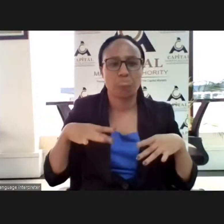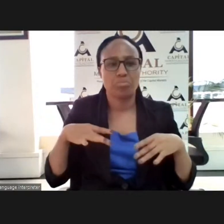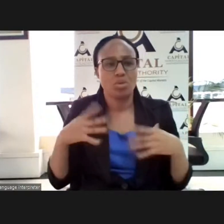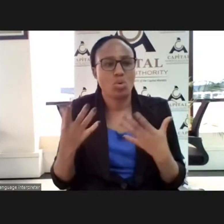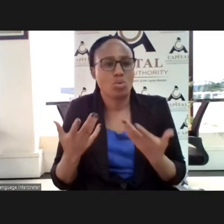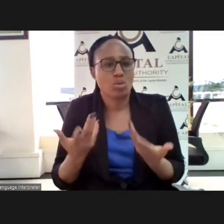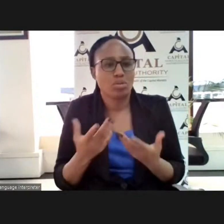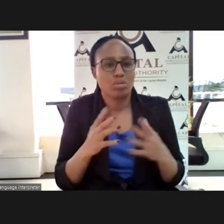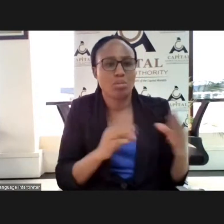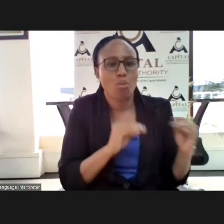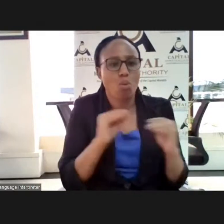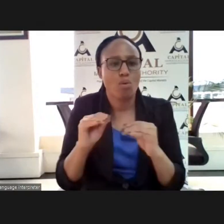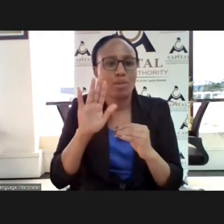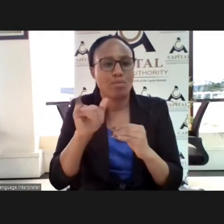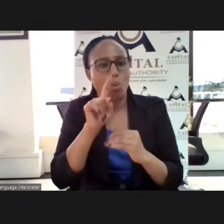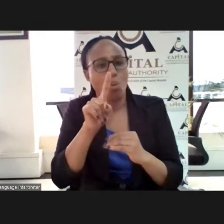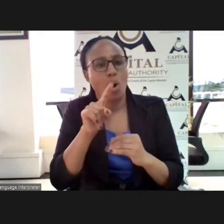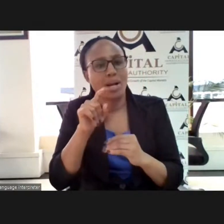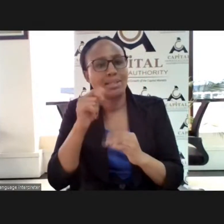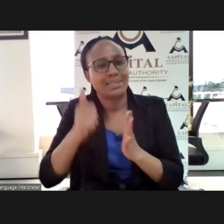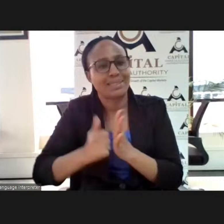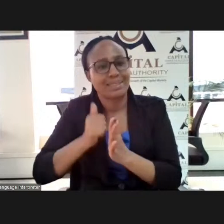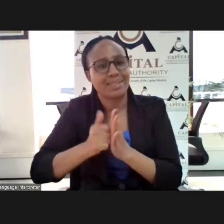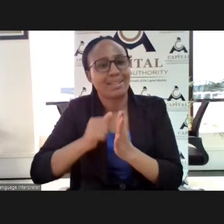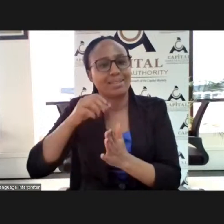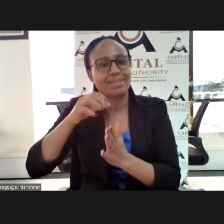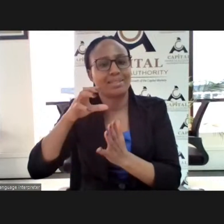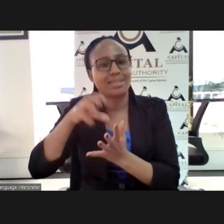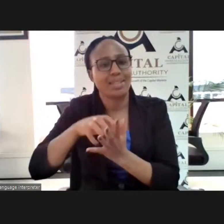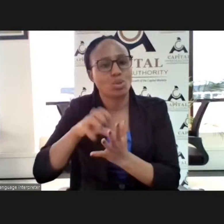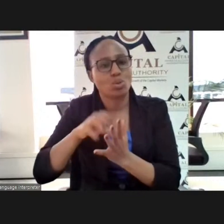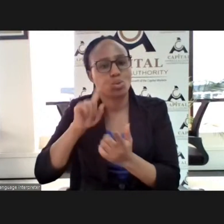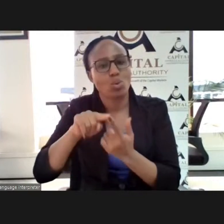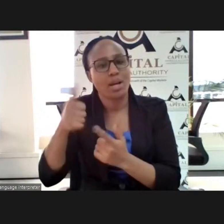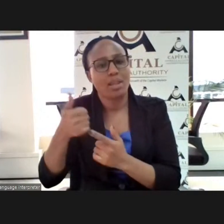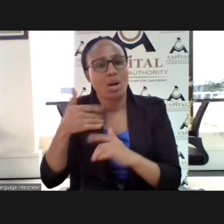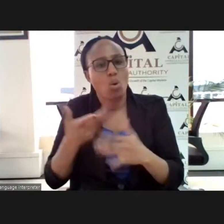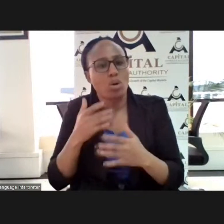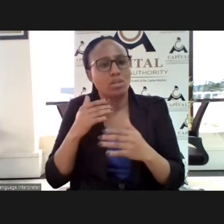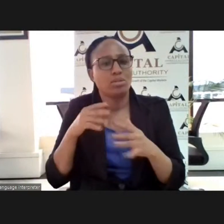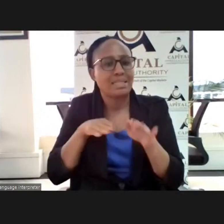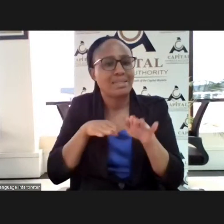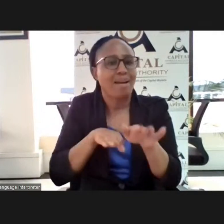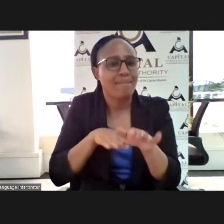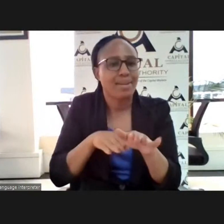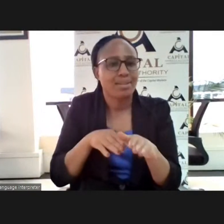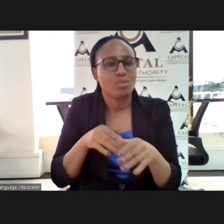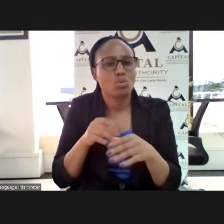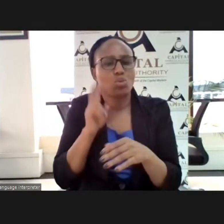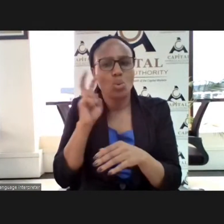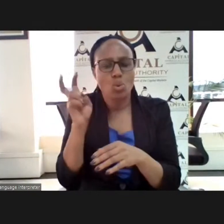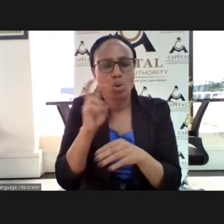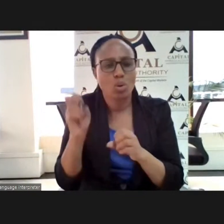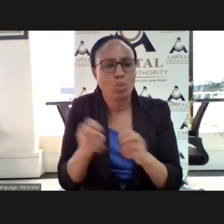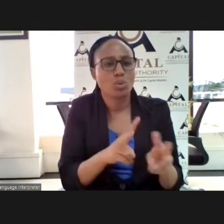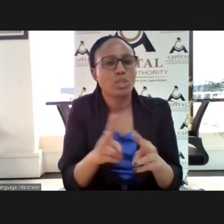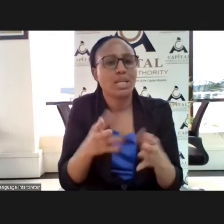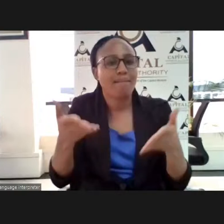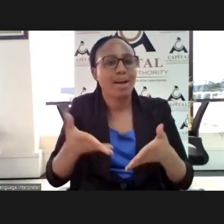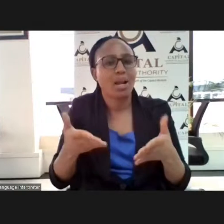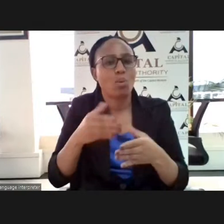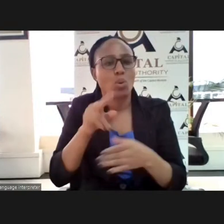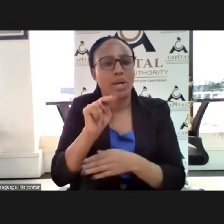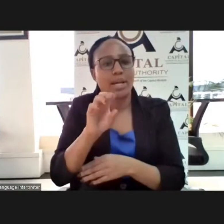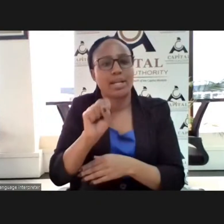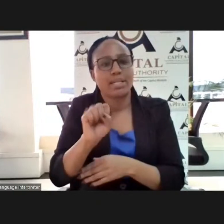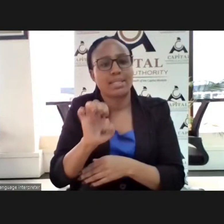transiting from one train station to the other, or maybe you're stuck in traffic, to look at opportunities that are available within the NSC and take advantage